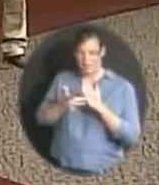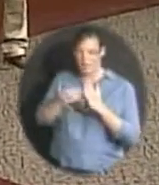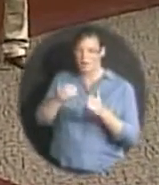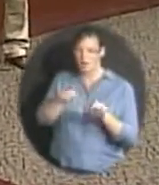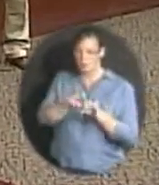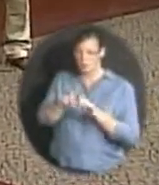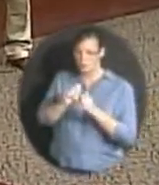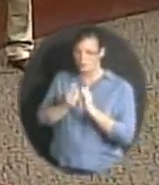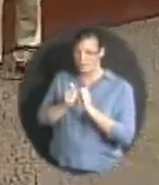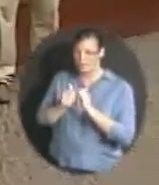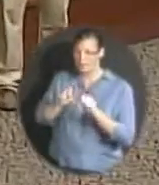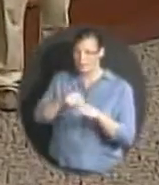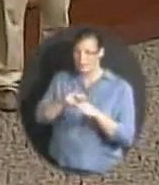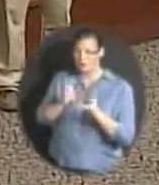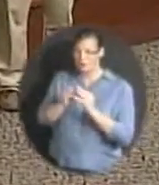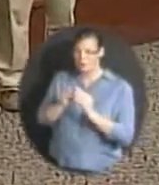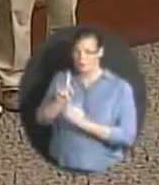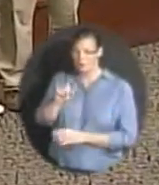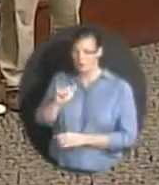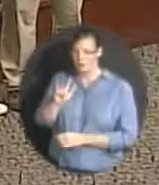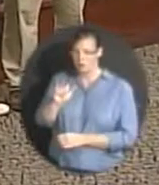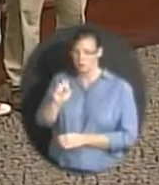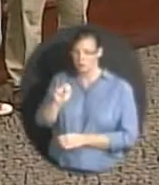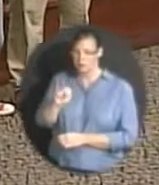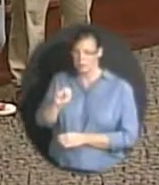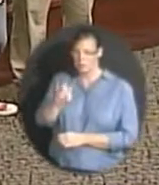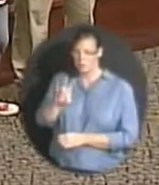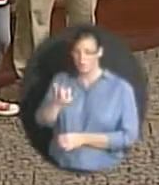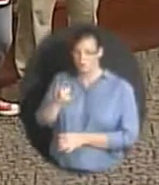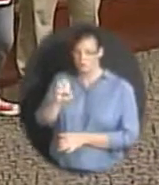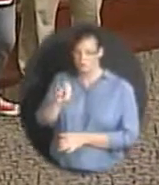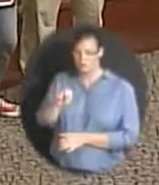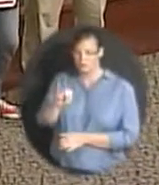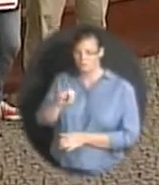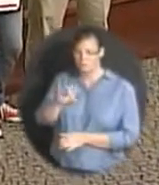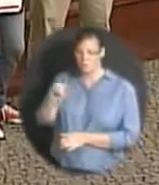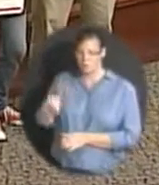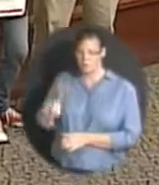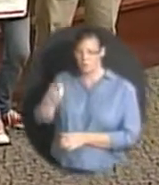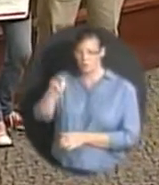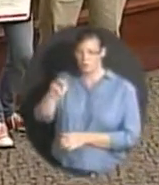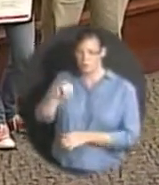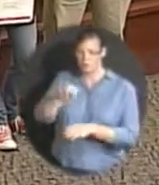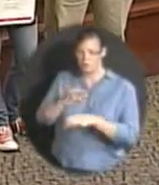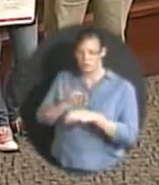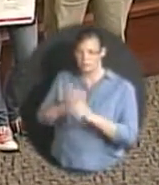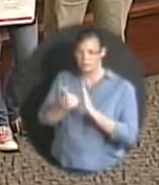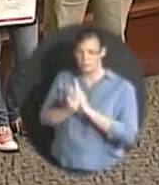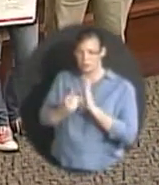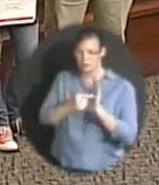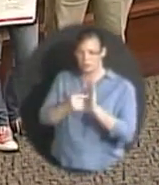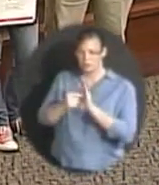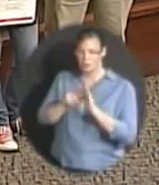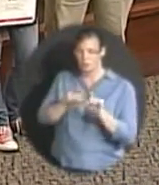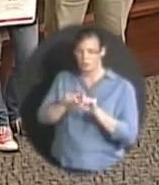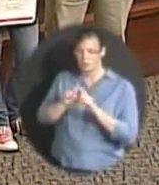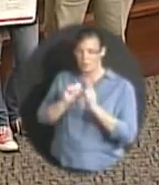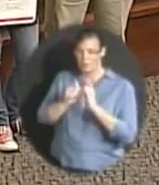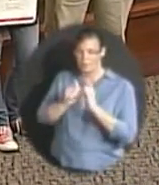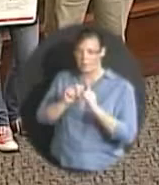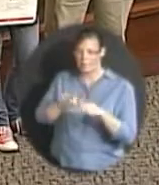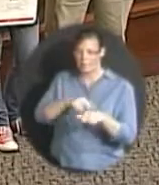conference. Dalton Wilson from Olathe North placed 1st at state in job skills demonstration and also competed at the national